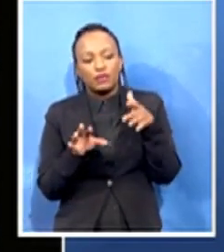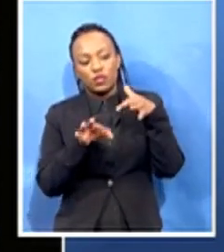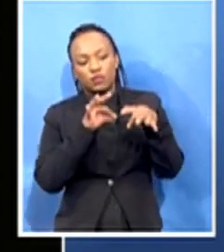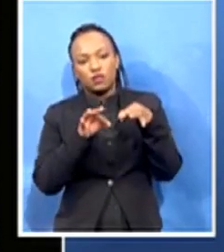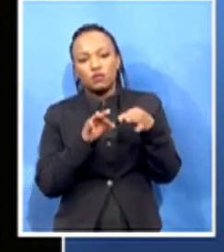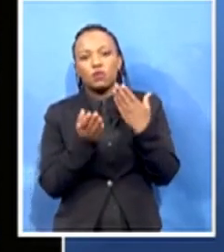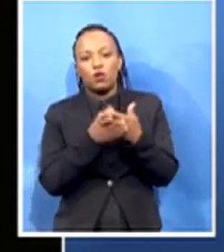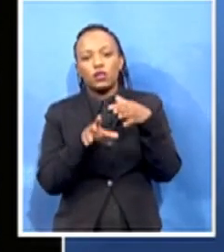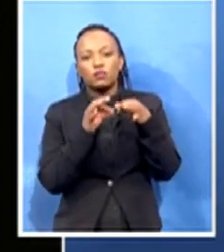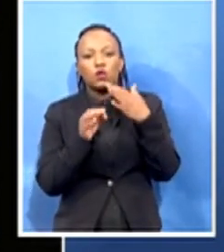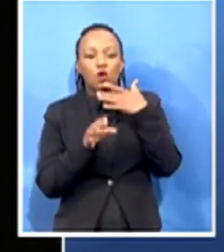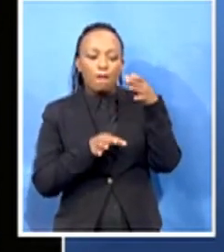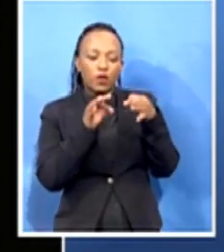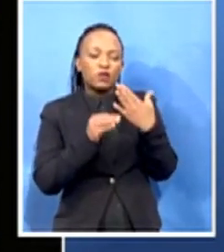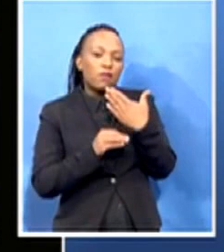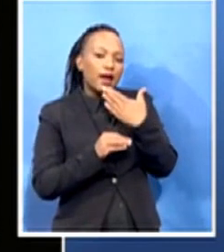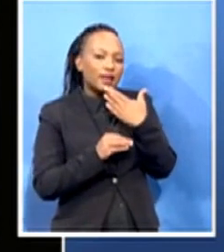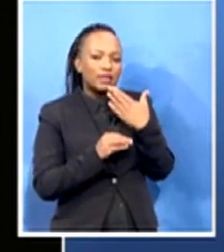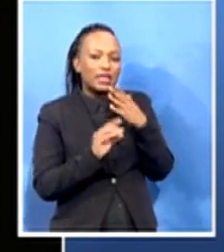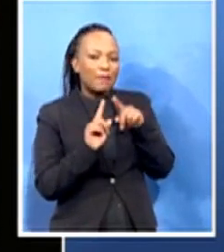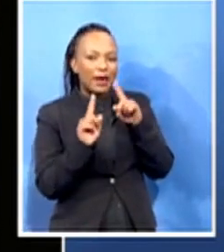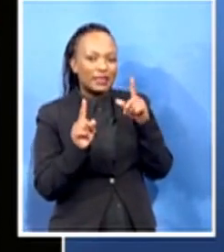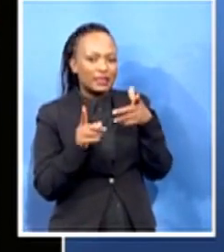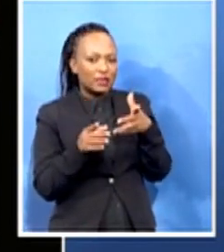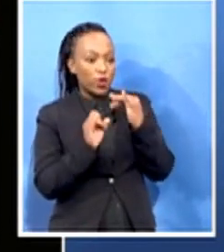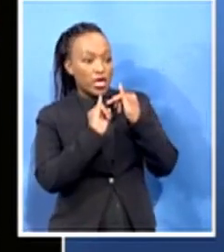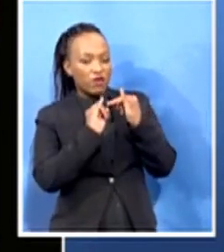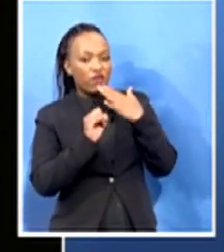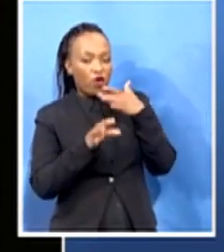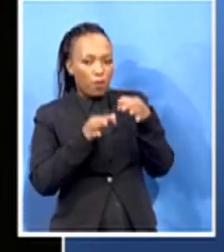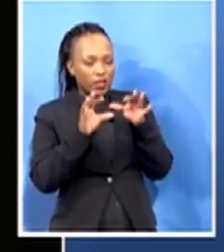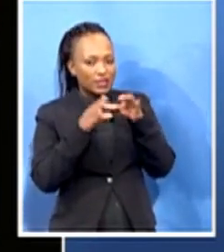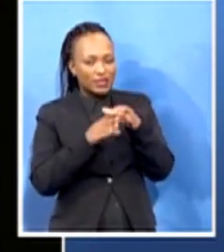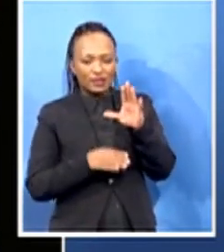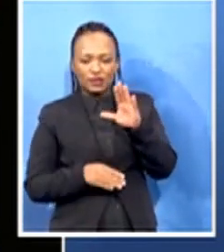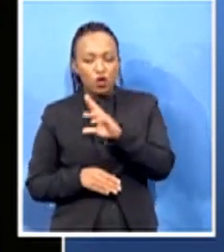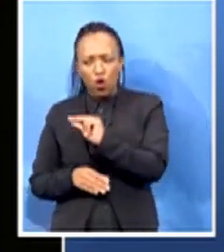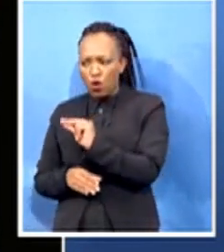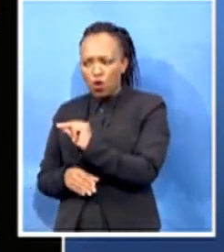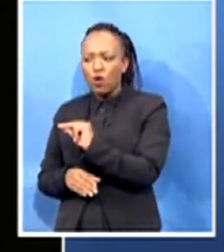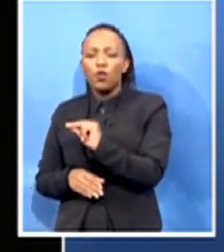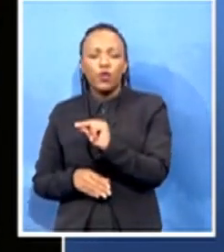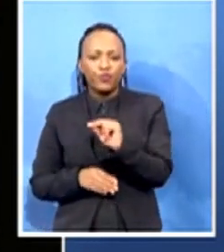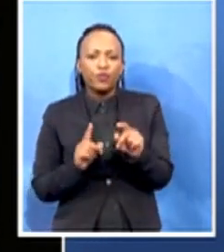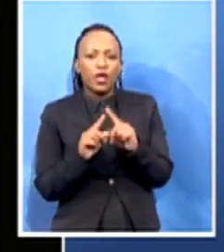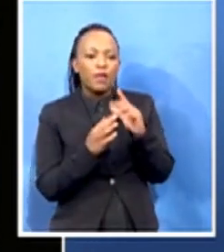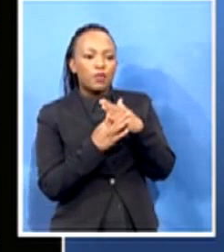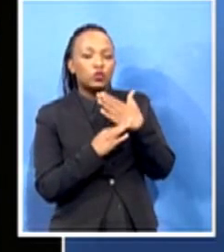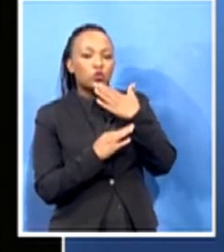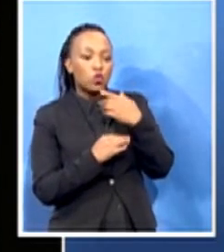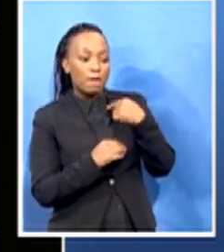that we were in this interview for the politics. No, no. The issue is not between me and Vilagazi. Me and Vilagazi. Vilagazi is the deputy